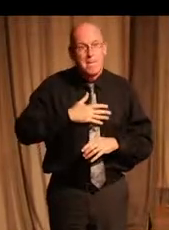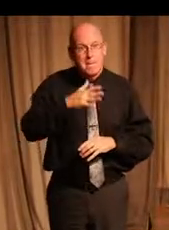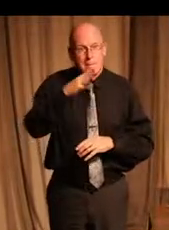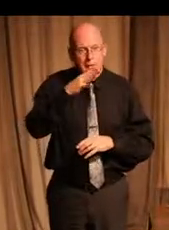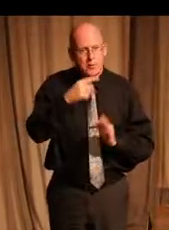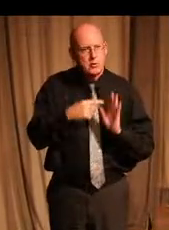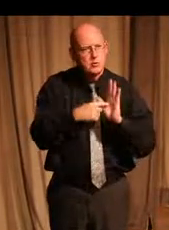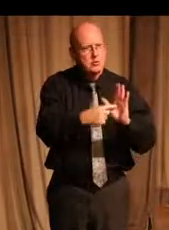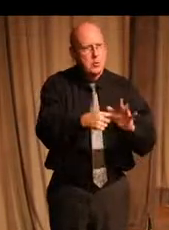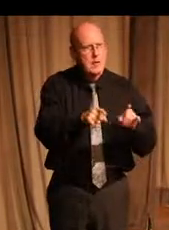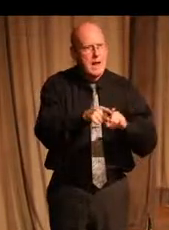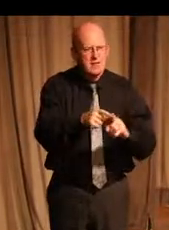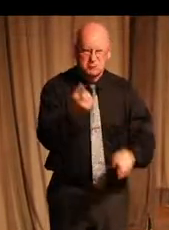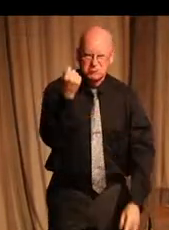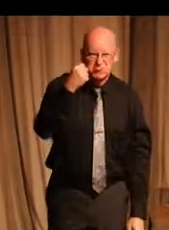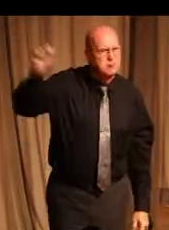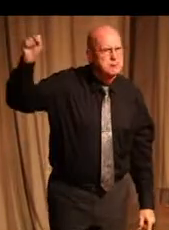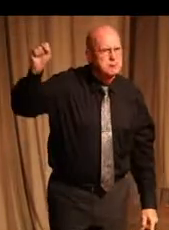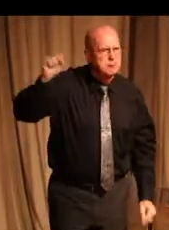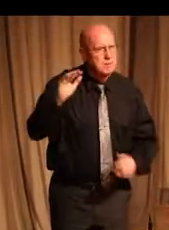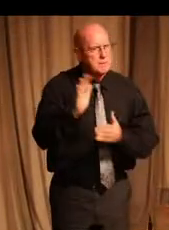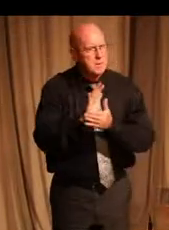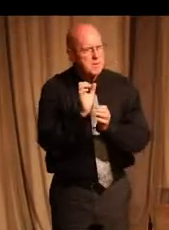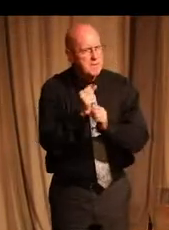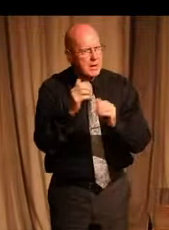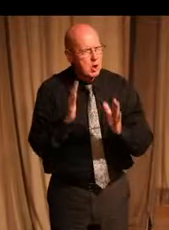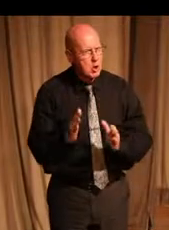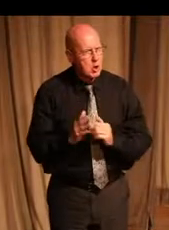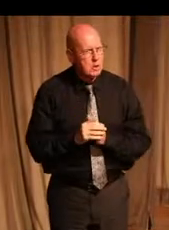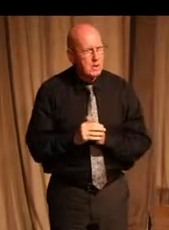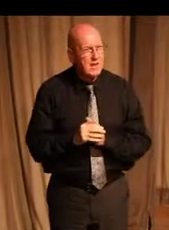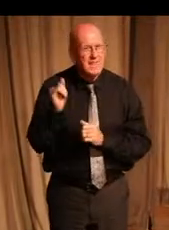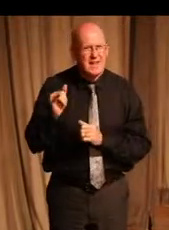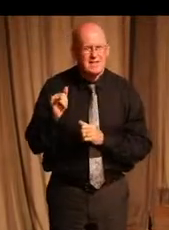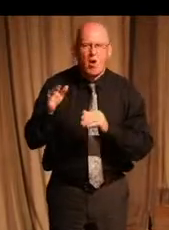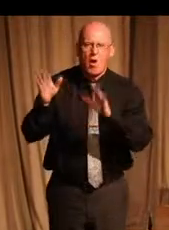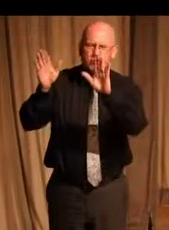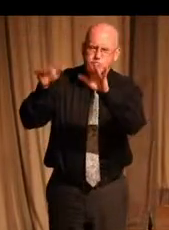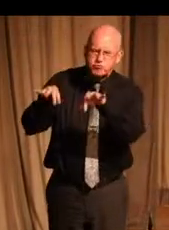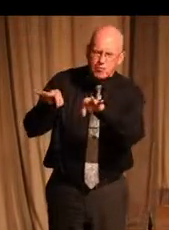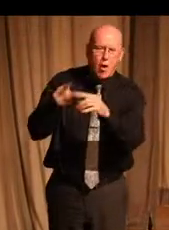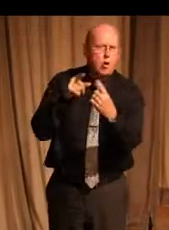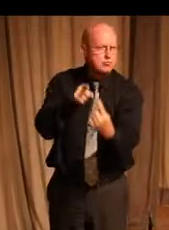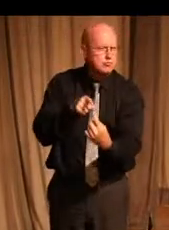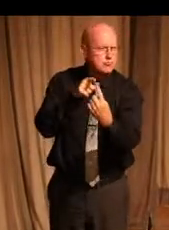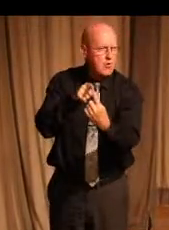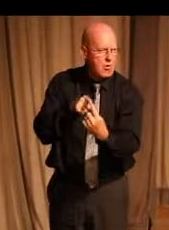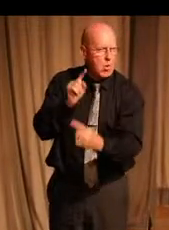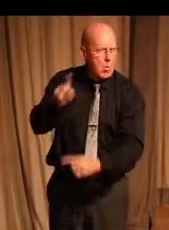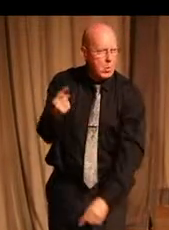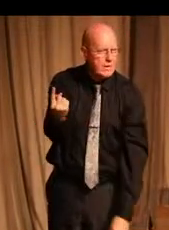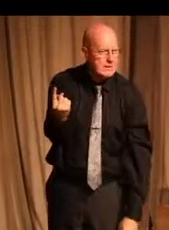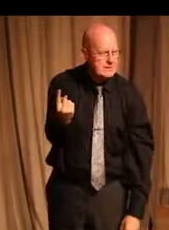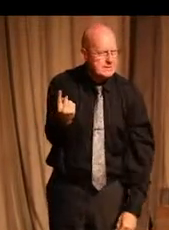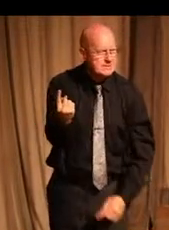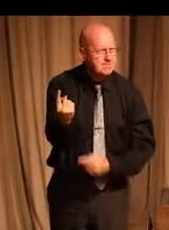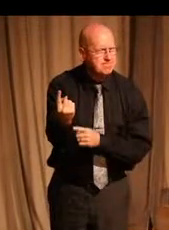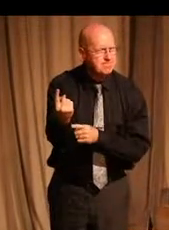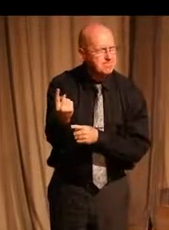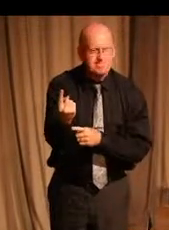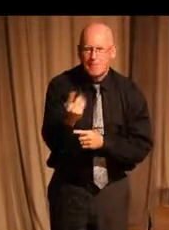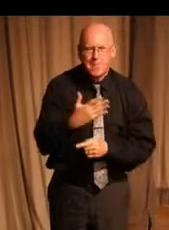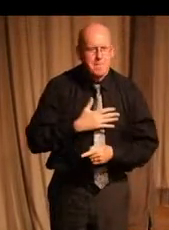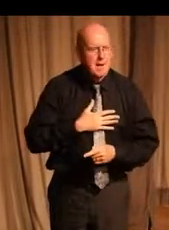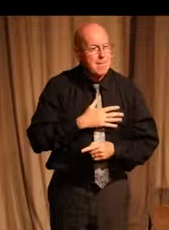presented as a militant cinema because this is reducing her to the struggles. And I said my mother